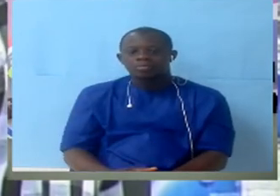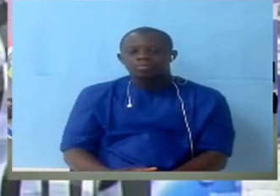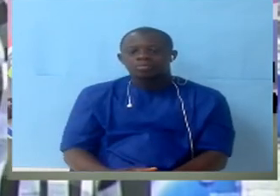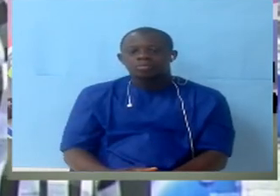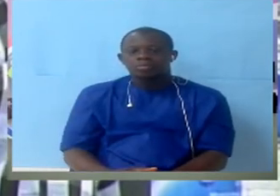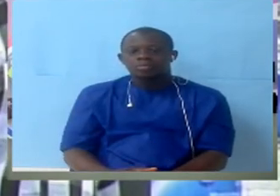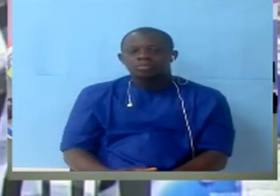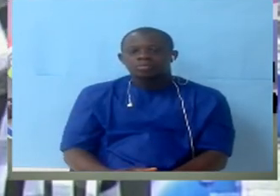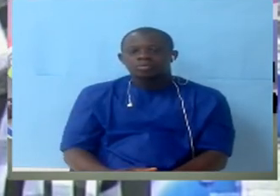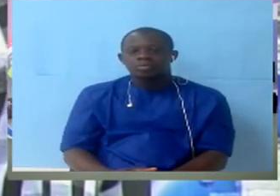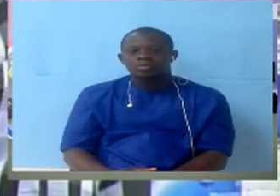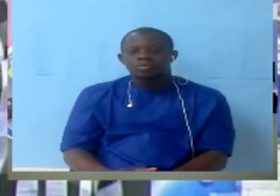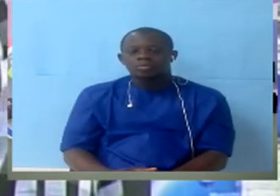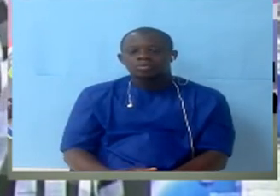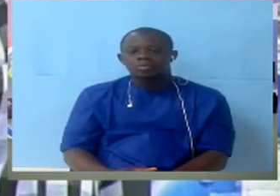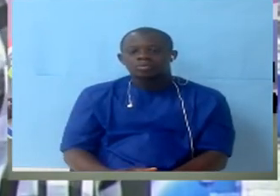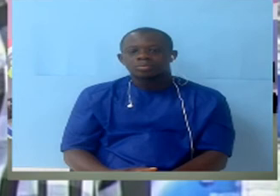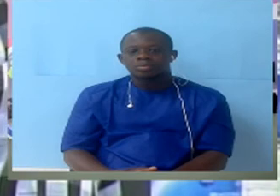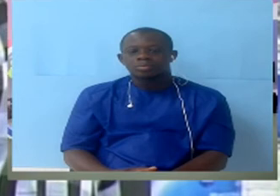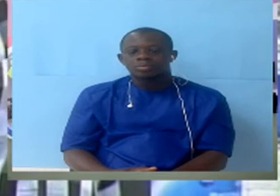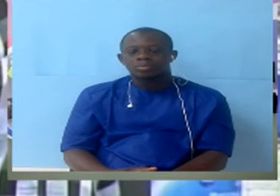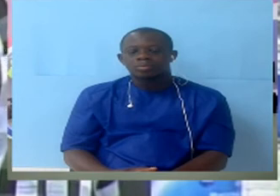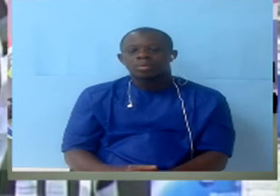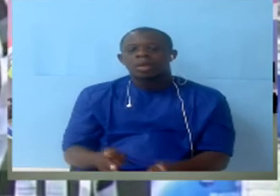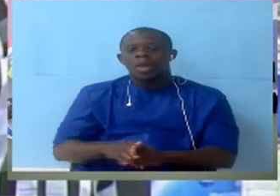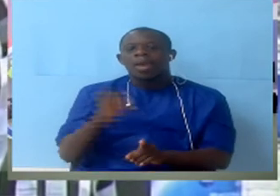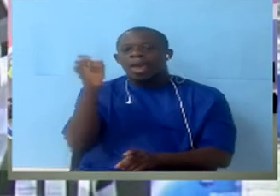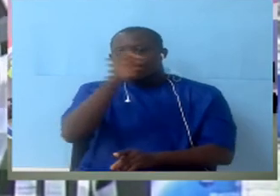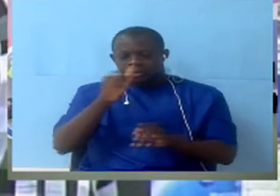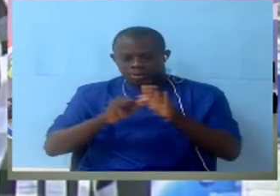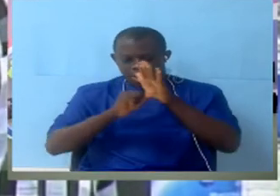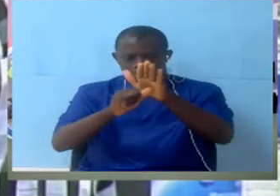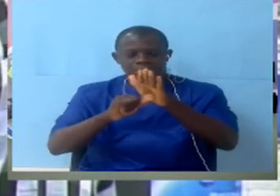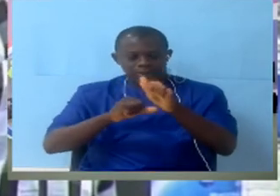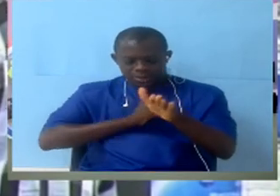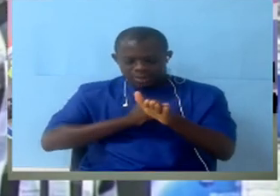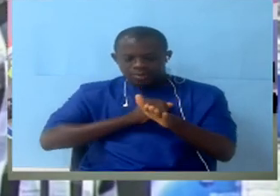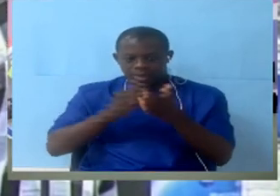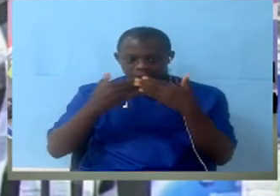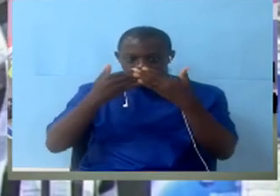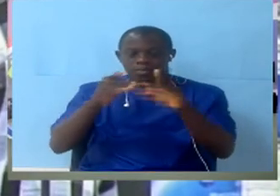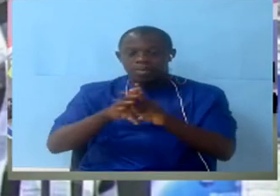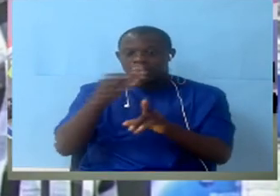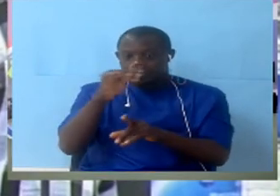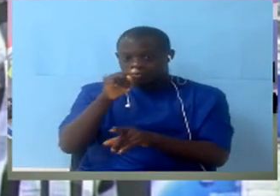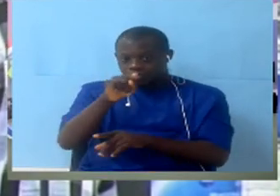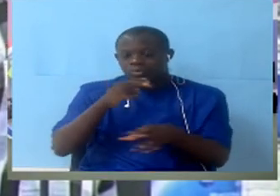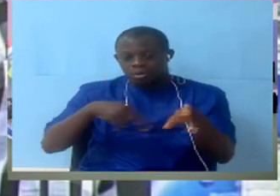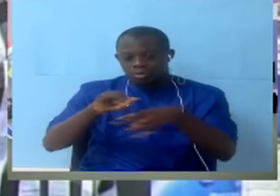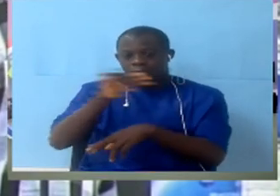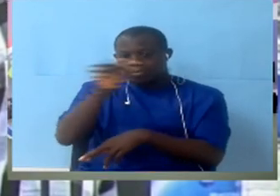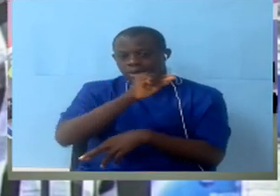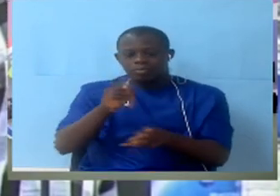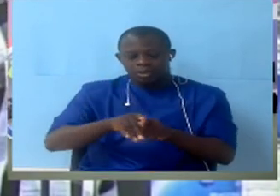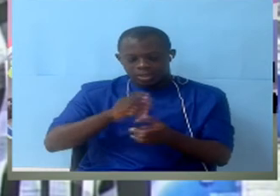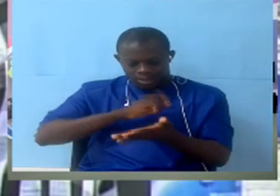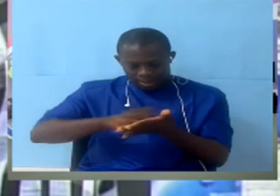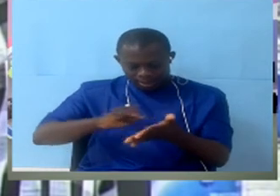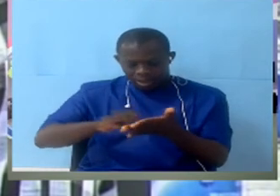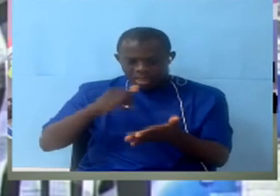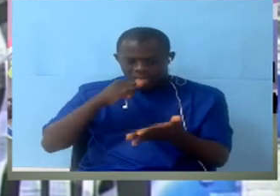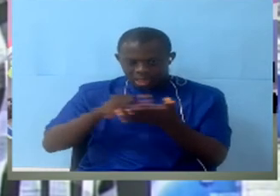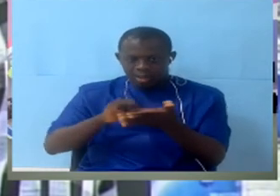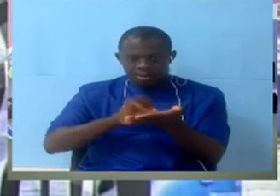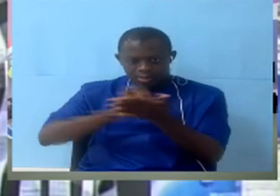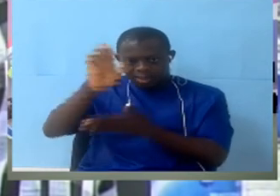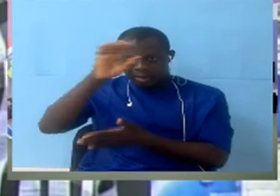muru ami kono so ni tarbe sa froke la pour ka je ko yemuru ami kono. Because the embassy told me that if you go back, write to the president to make sure that you